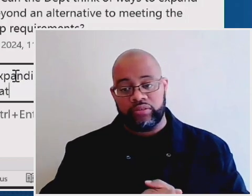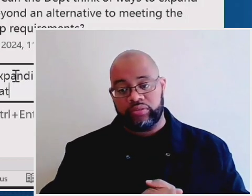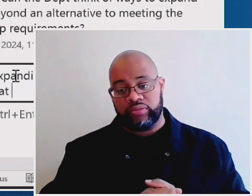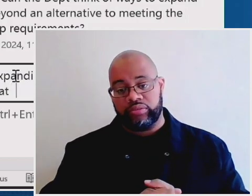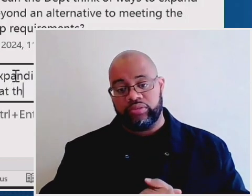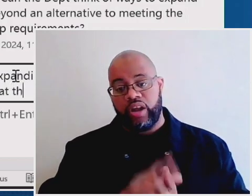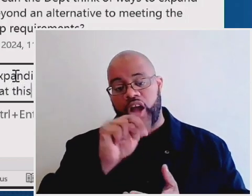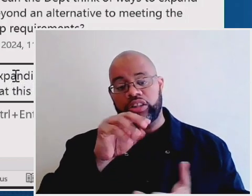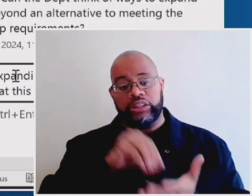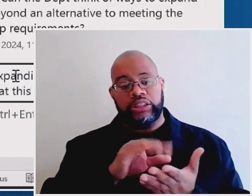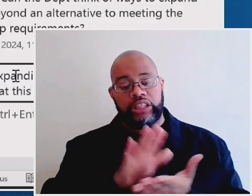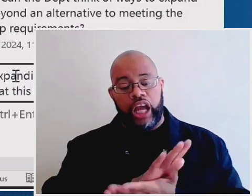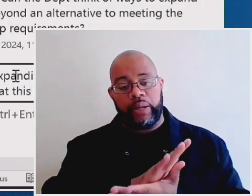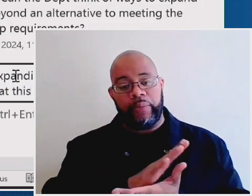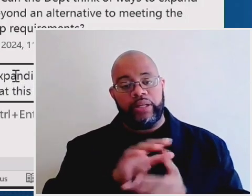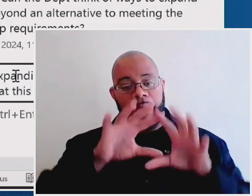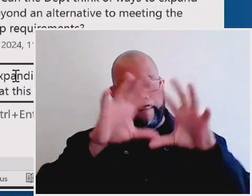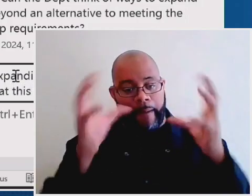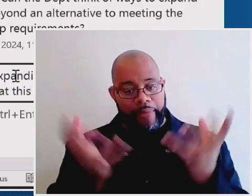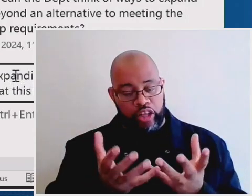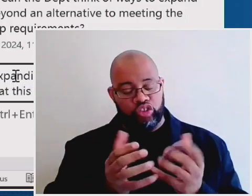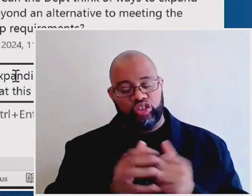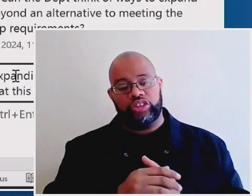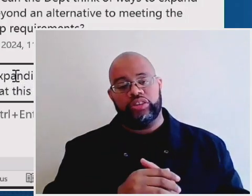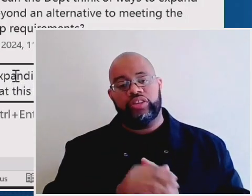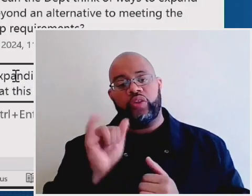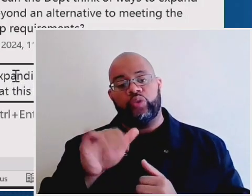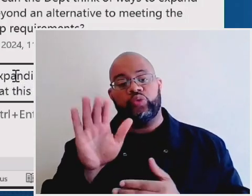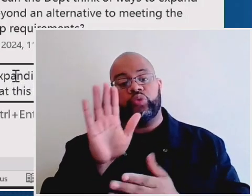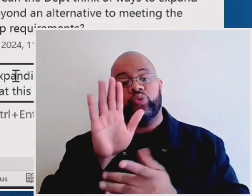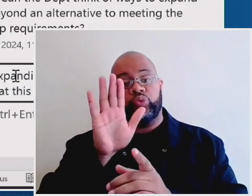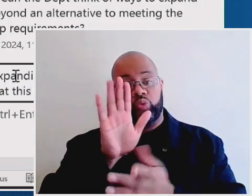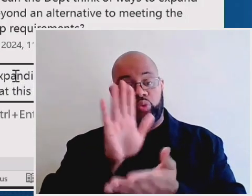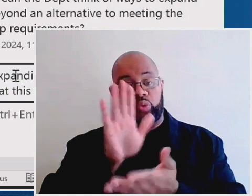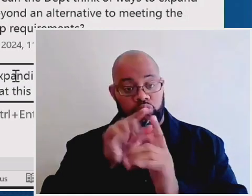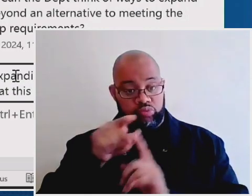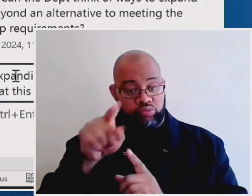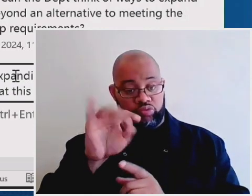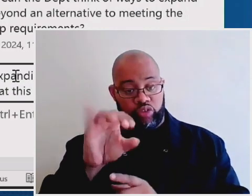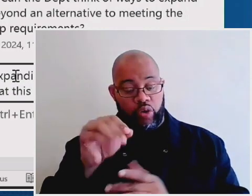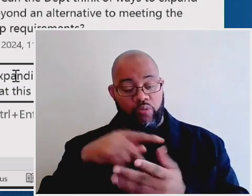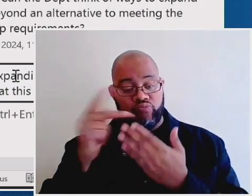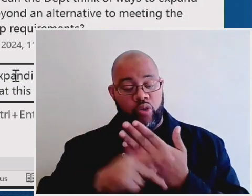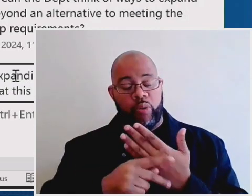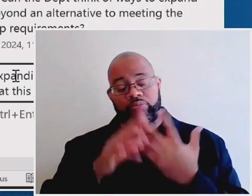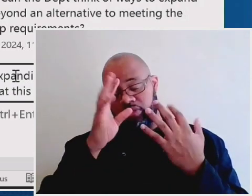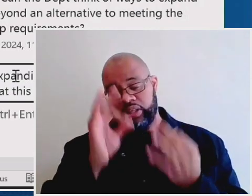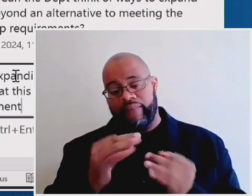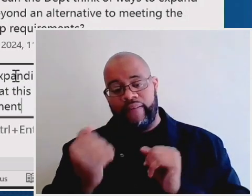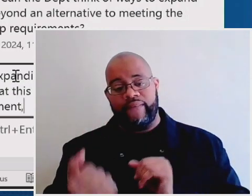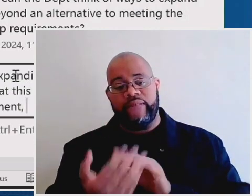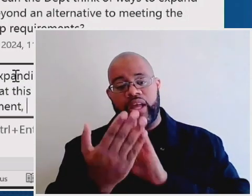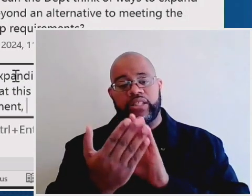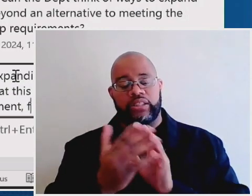undocumented population, those schools and TRIO programs would definitely face